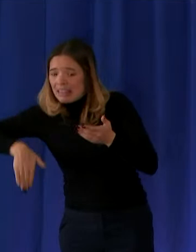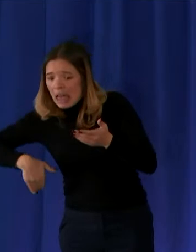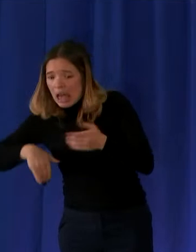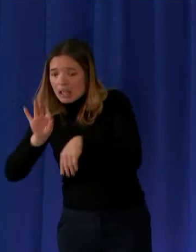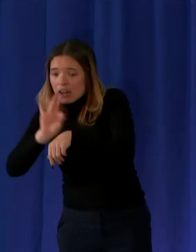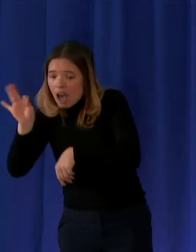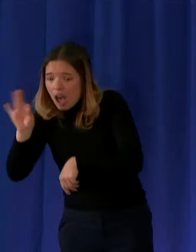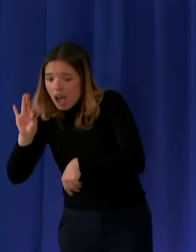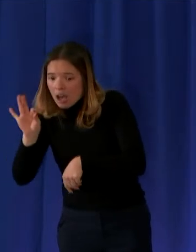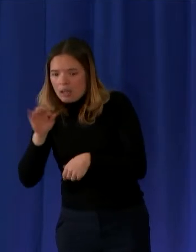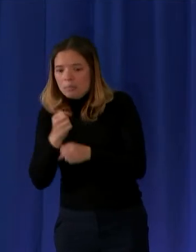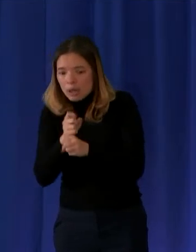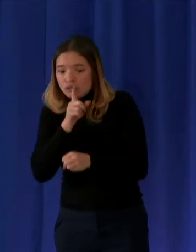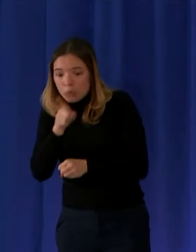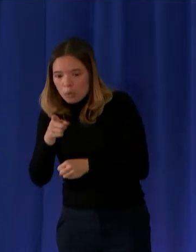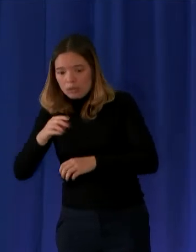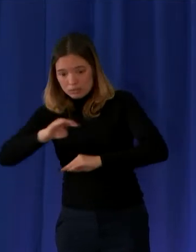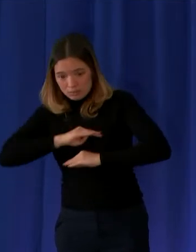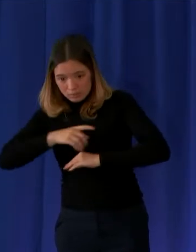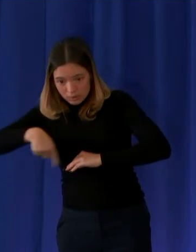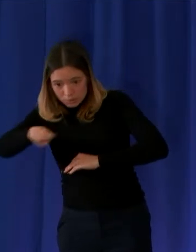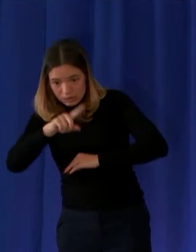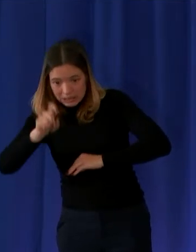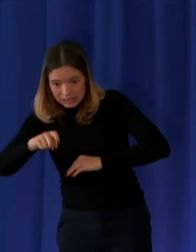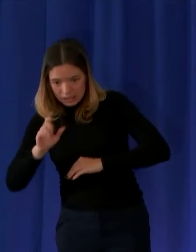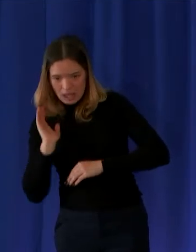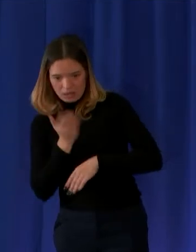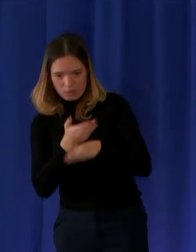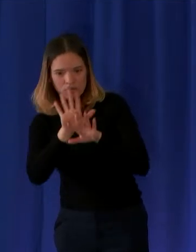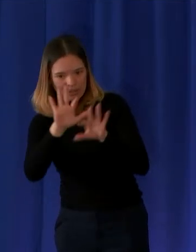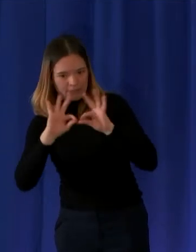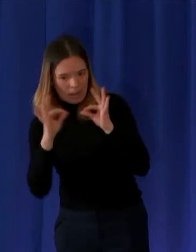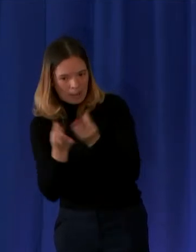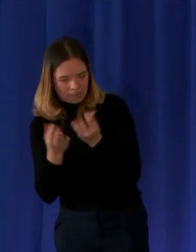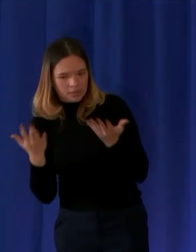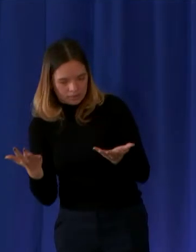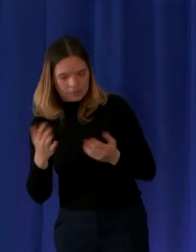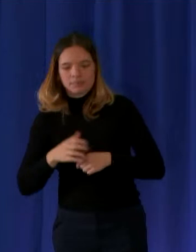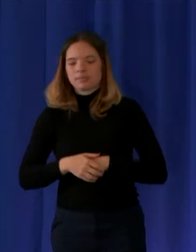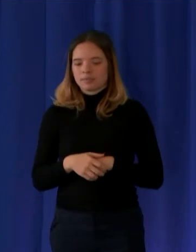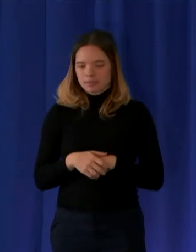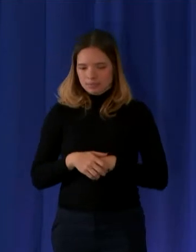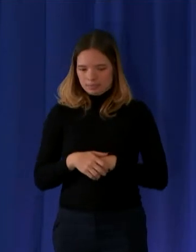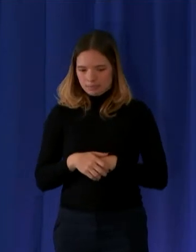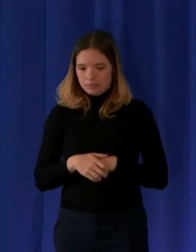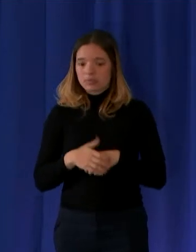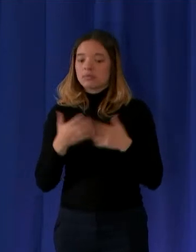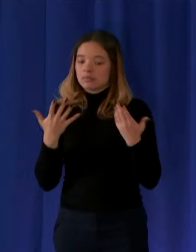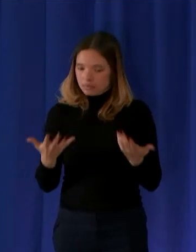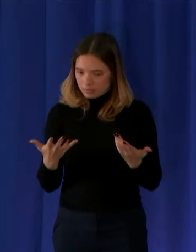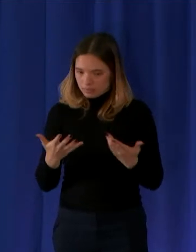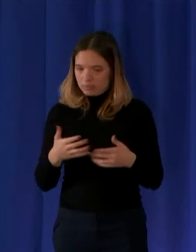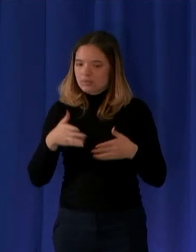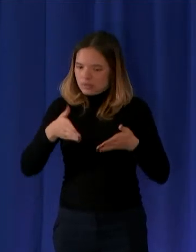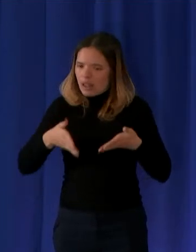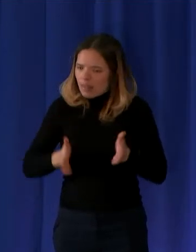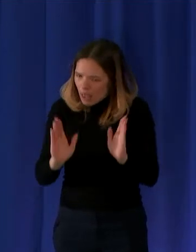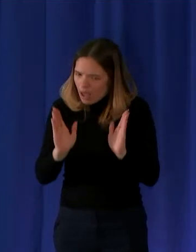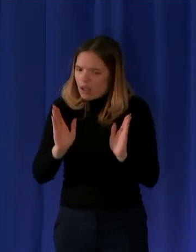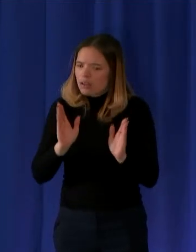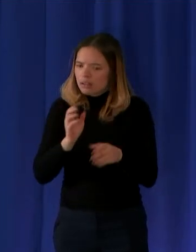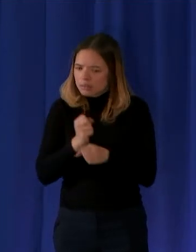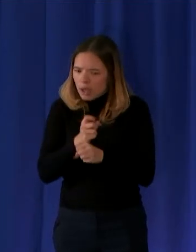open as late as 9 p.m. to make sure that we can accommodate the needs of our families. And also, this is an opportunity